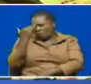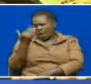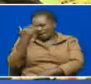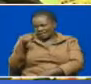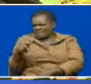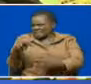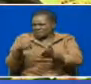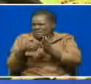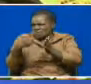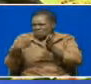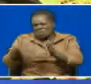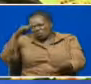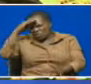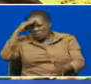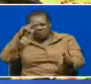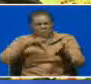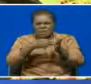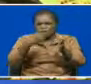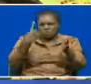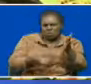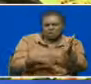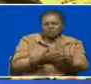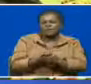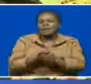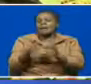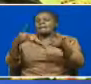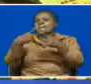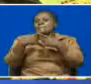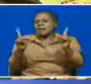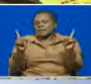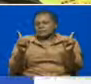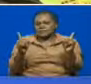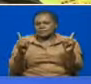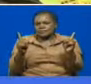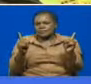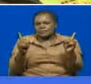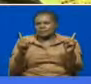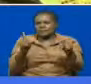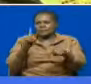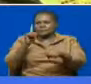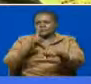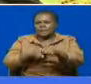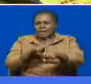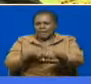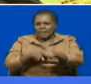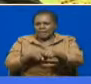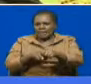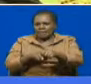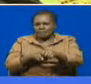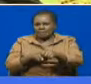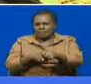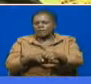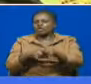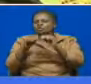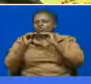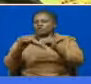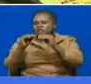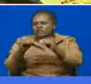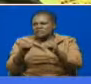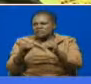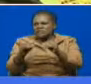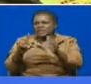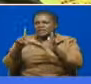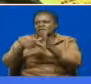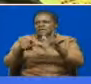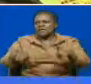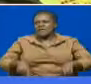What is this alcohol? What is this drug? You see, but at the end of the day, when you come and try to deal with it, when they started using, it will be more